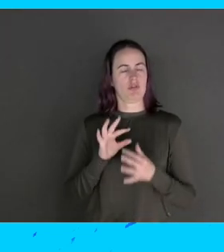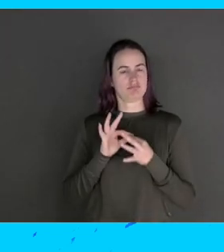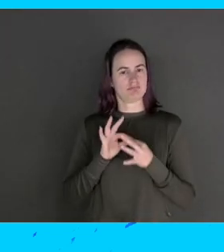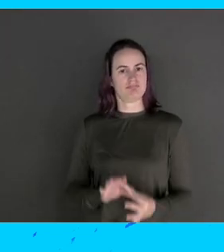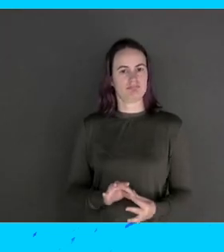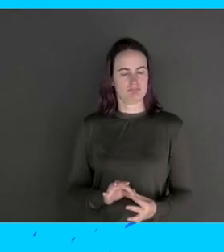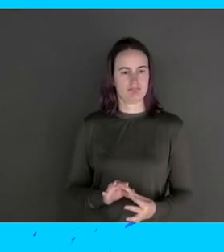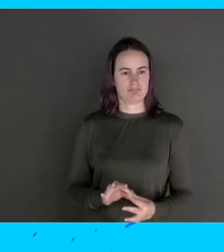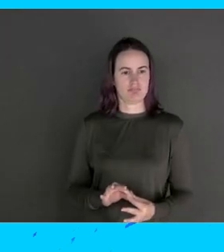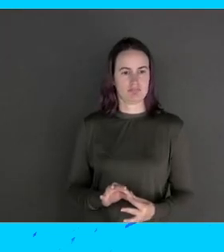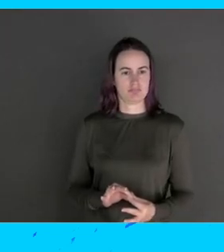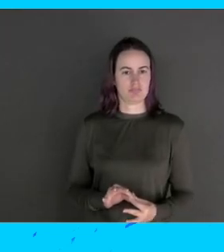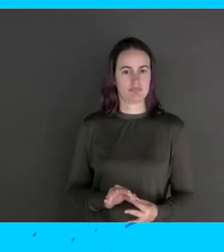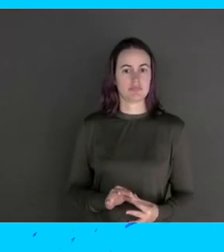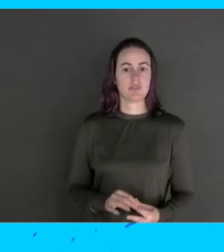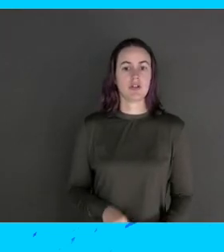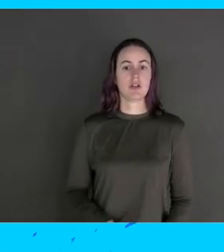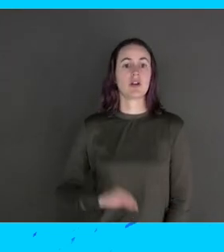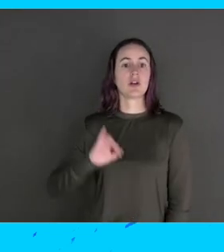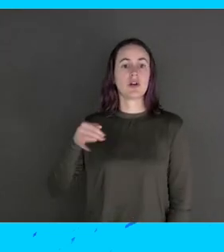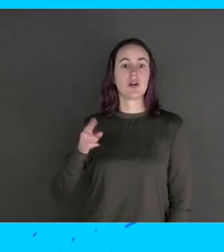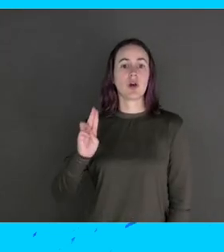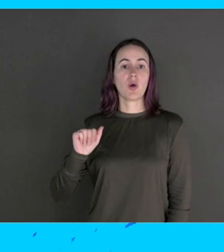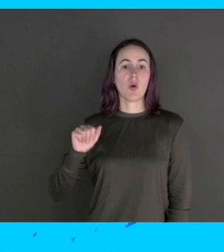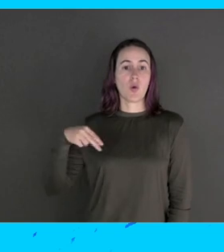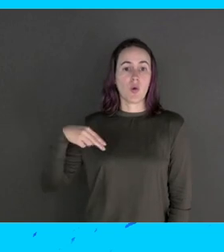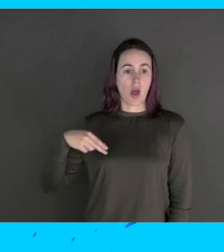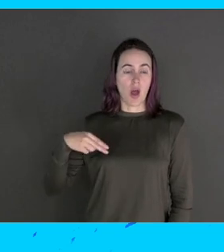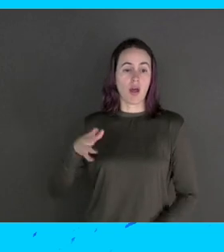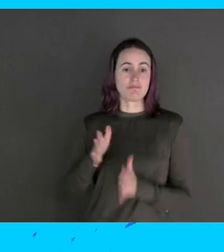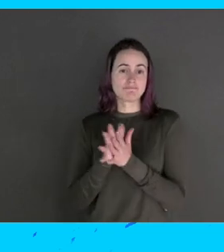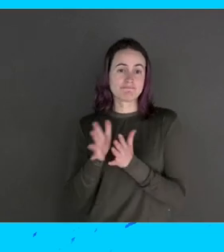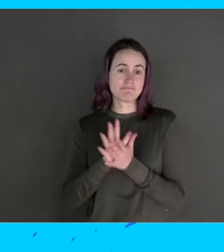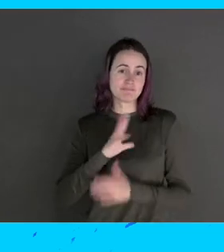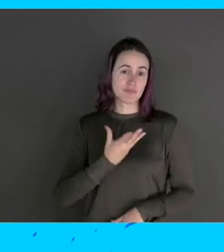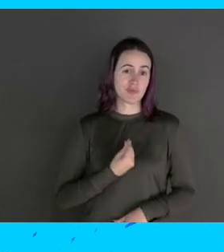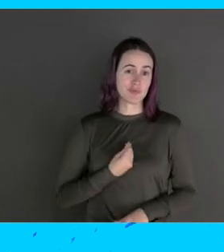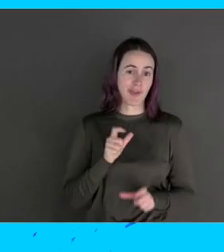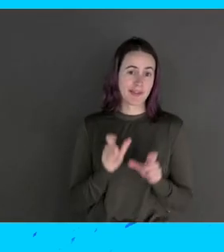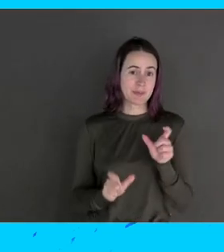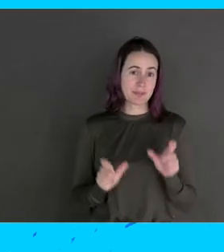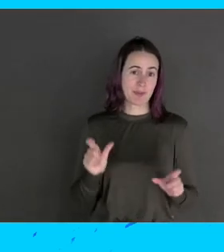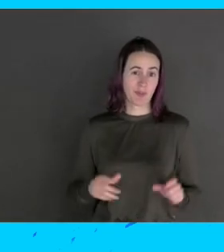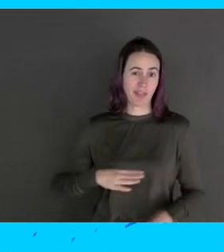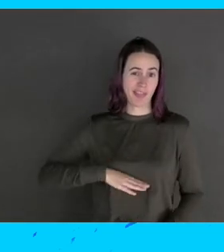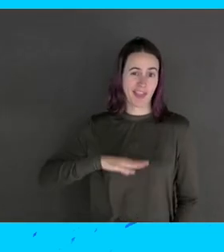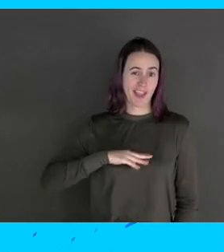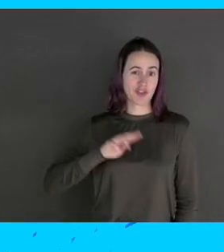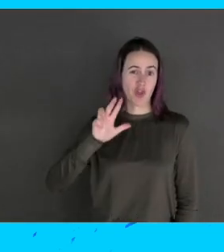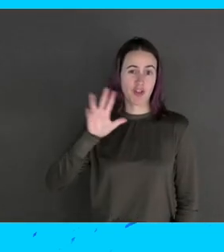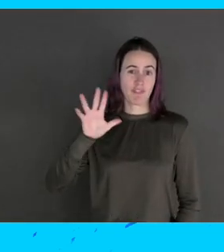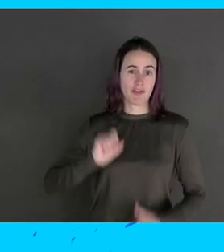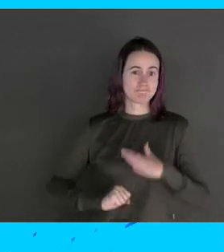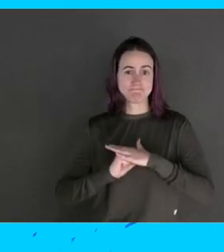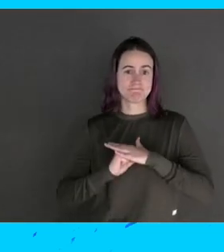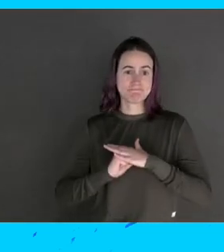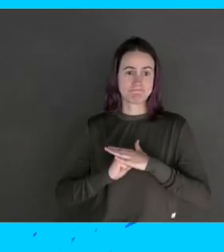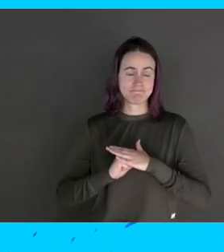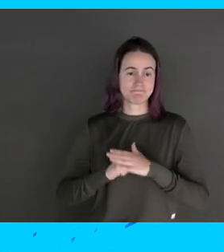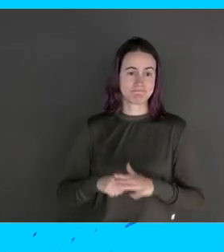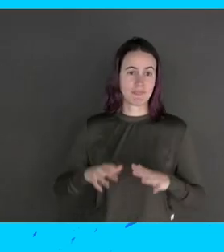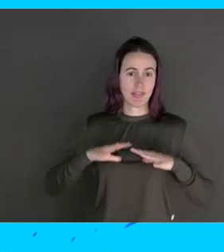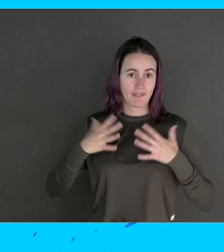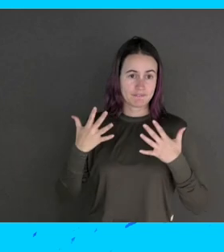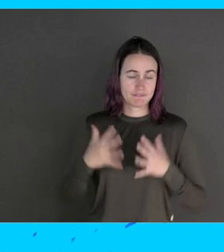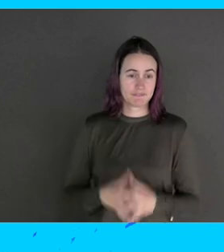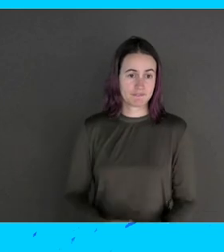that Juan just now said, which is about trans people's life expectancy is 35. And this is something that I, when I was coming up, I